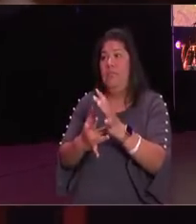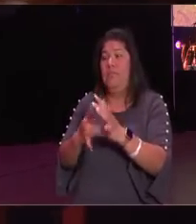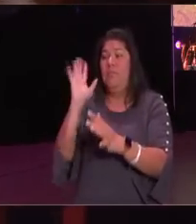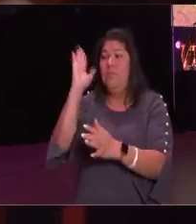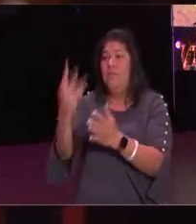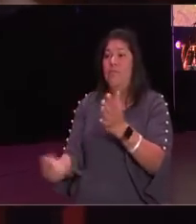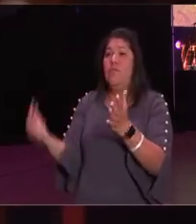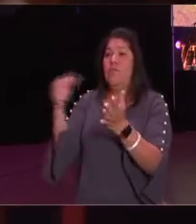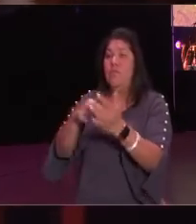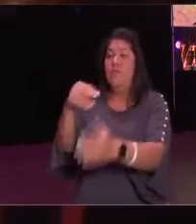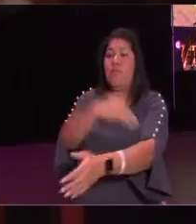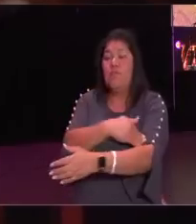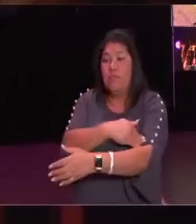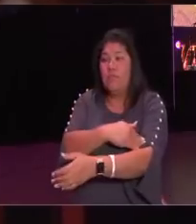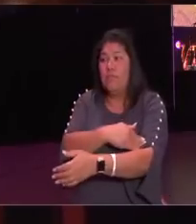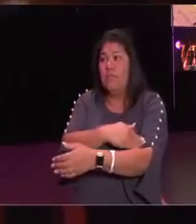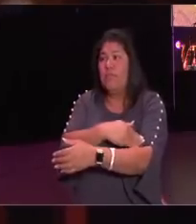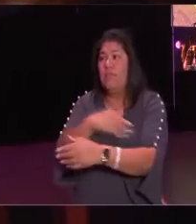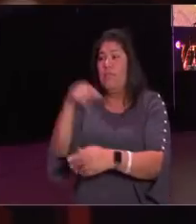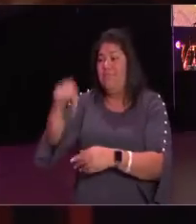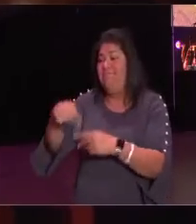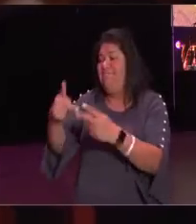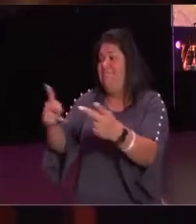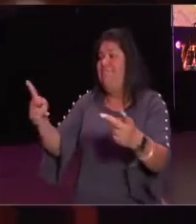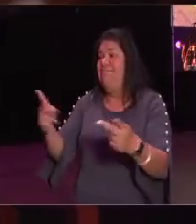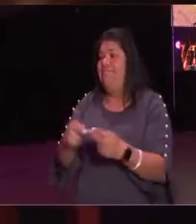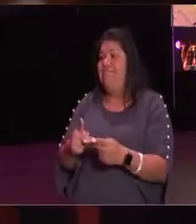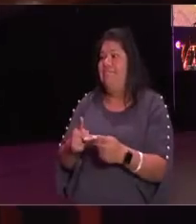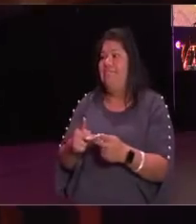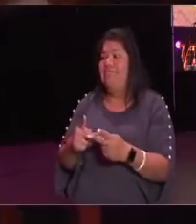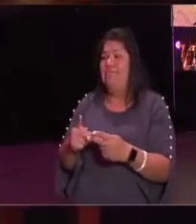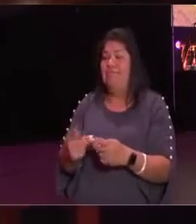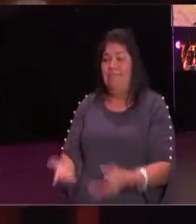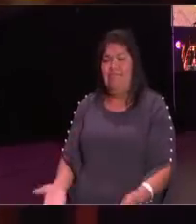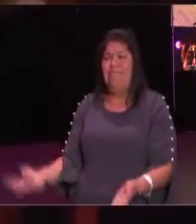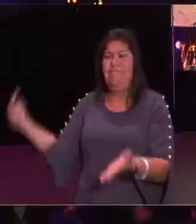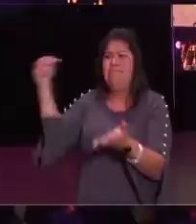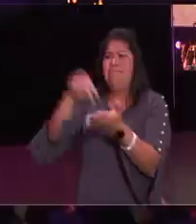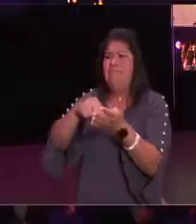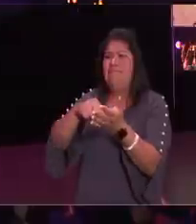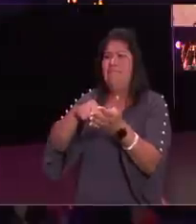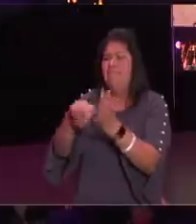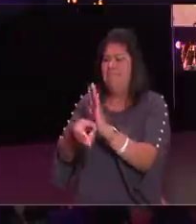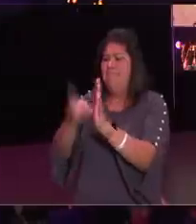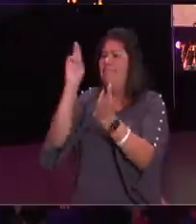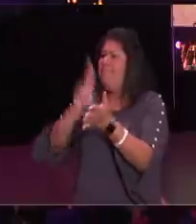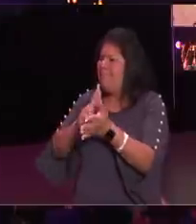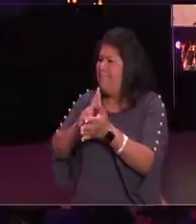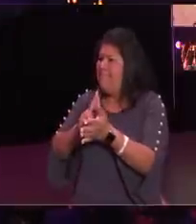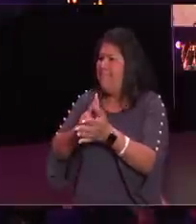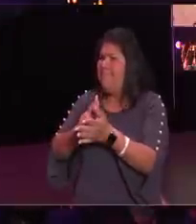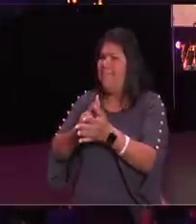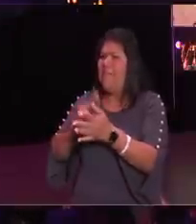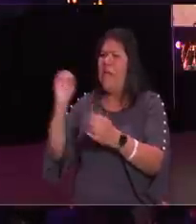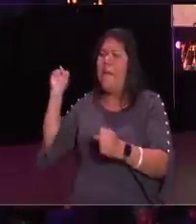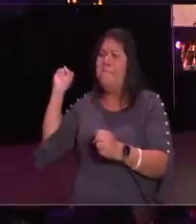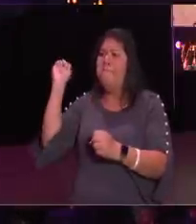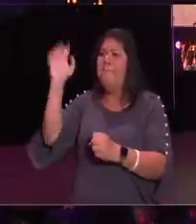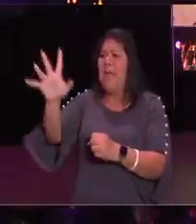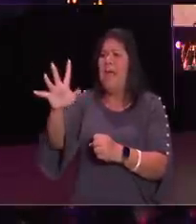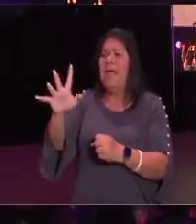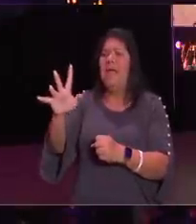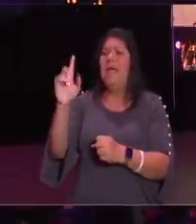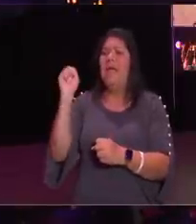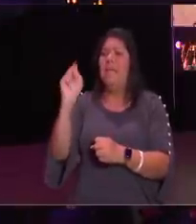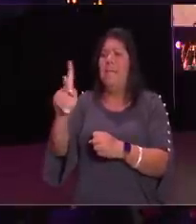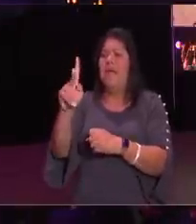is resurrection power in this place to raise you up, reset you, and return you